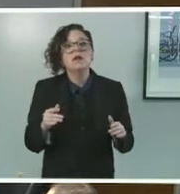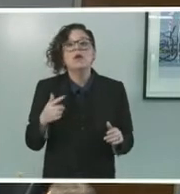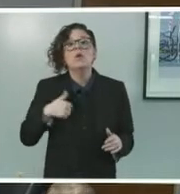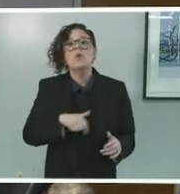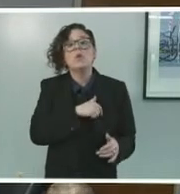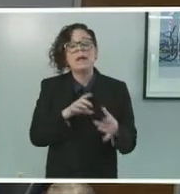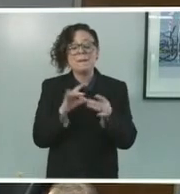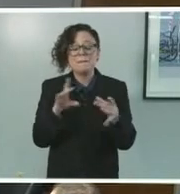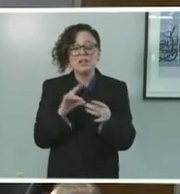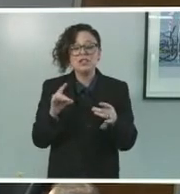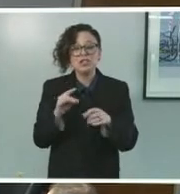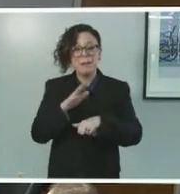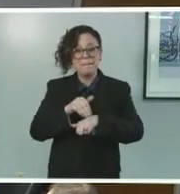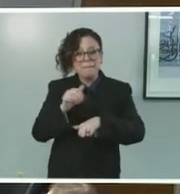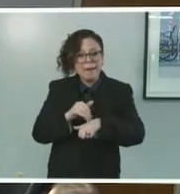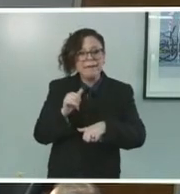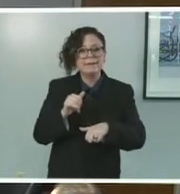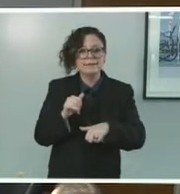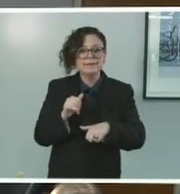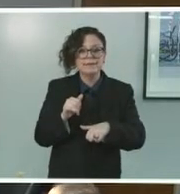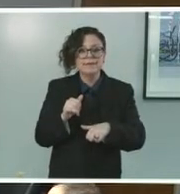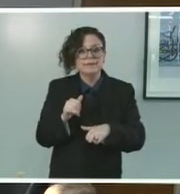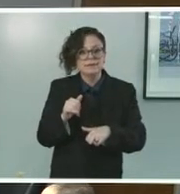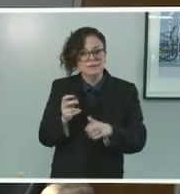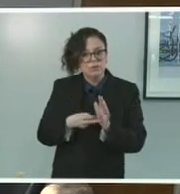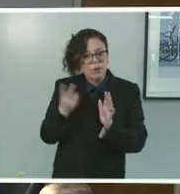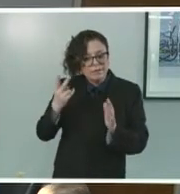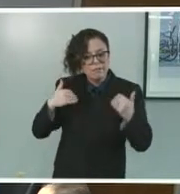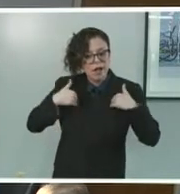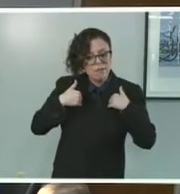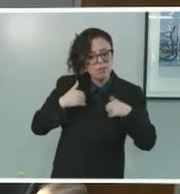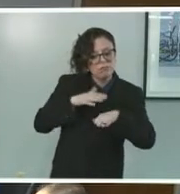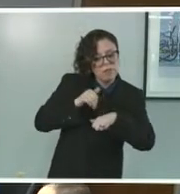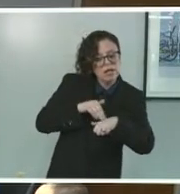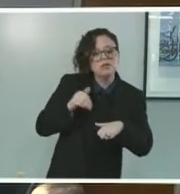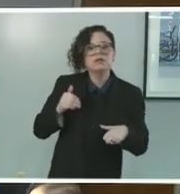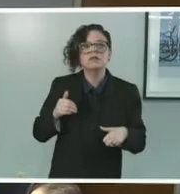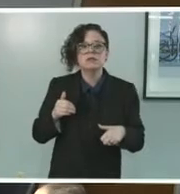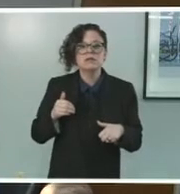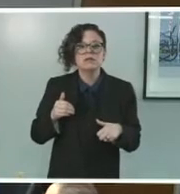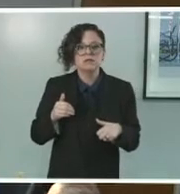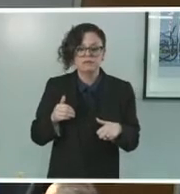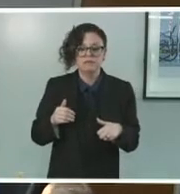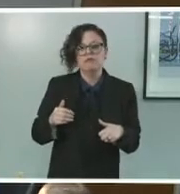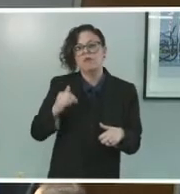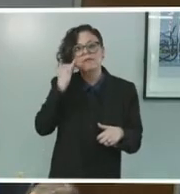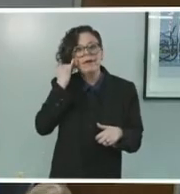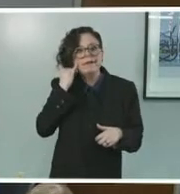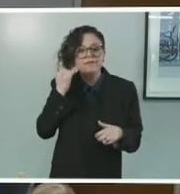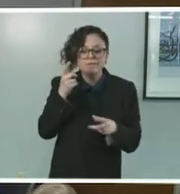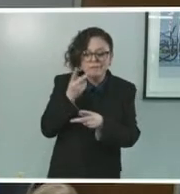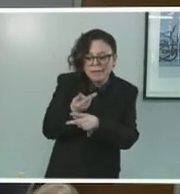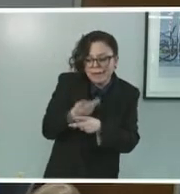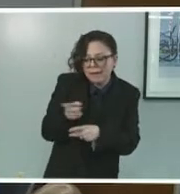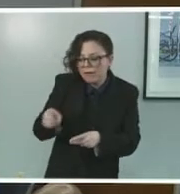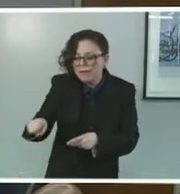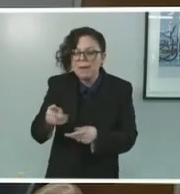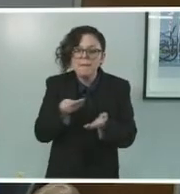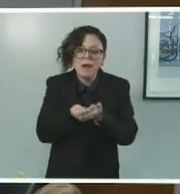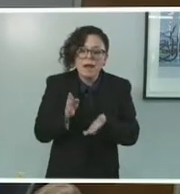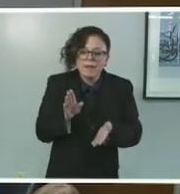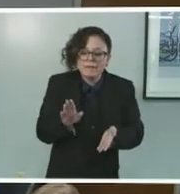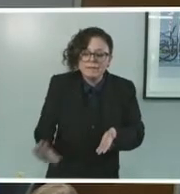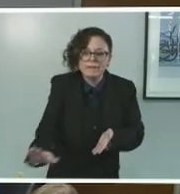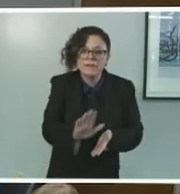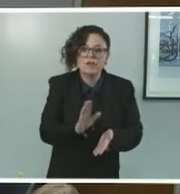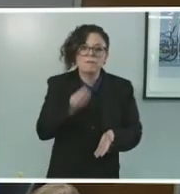pets twice as being part of the 4 allowed activities, taking care of your pets or getting pet food. So the